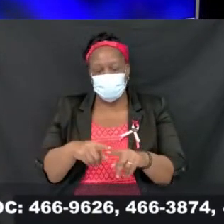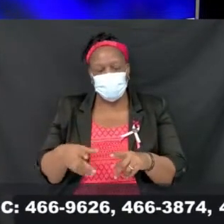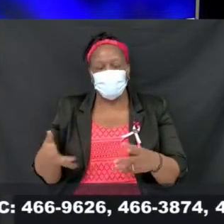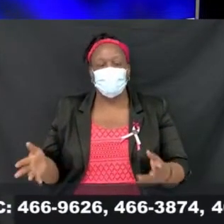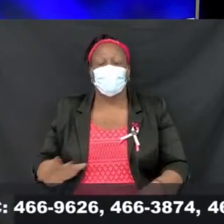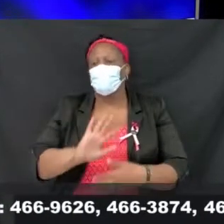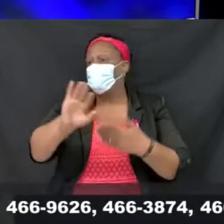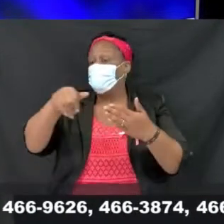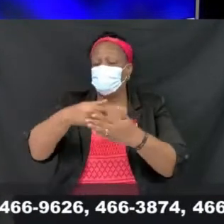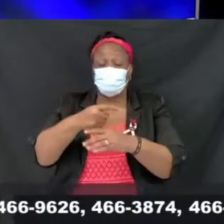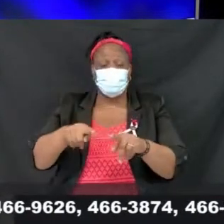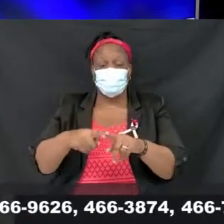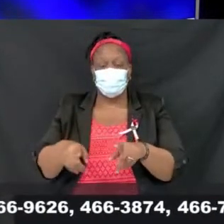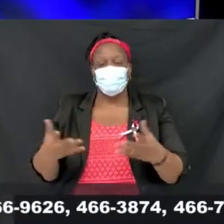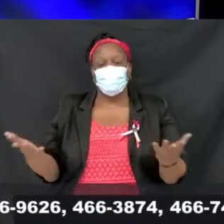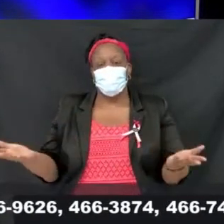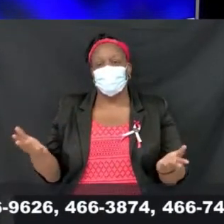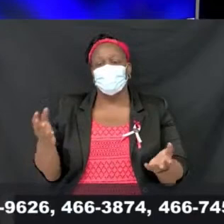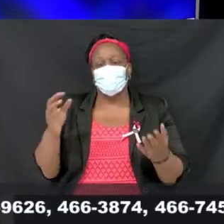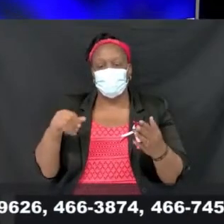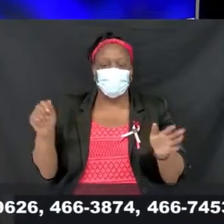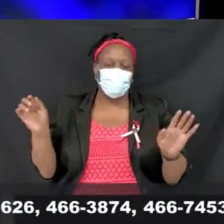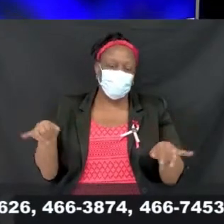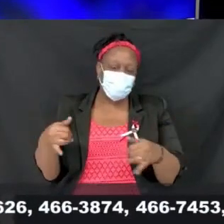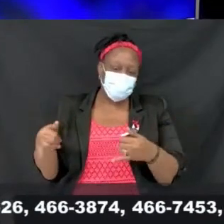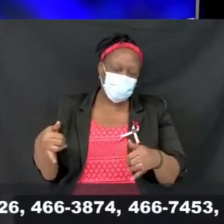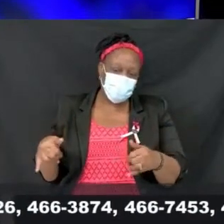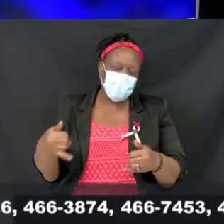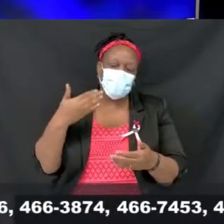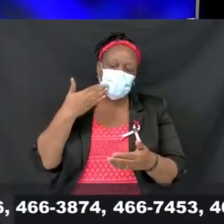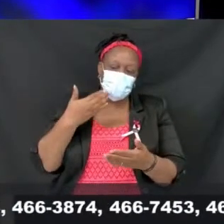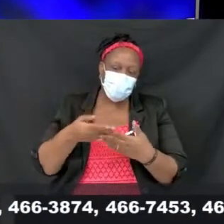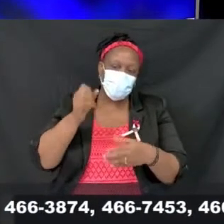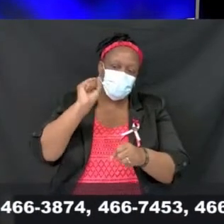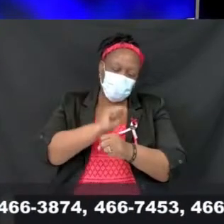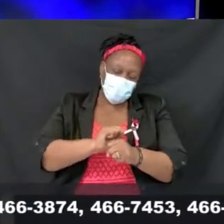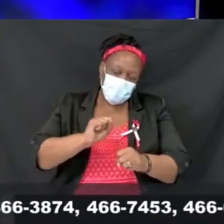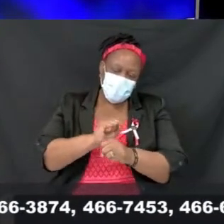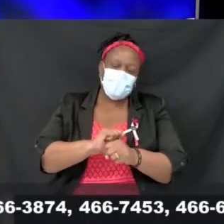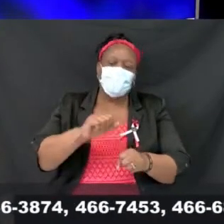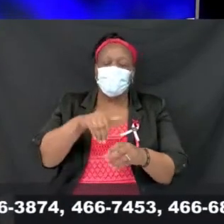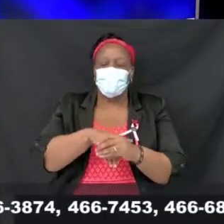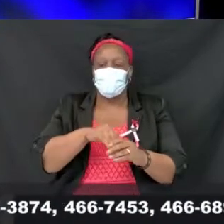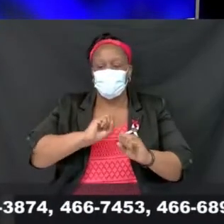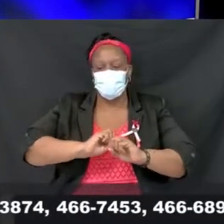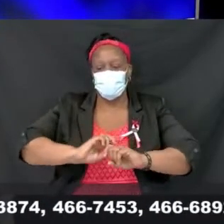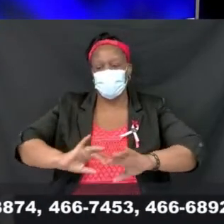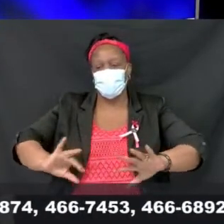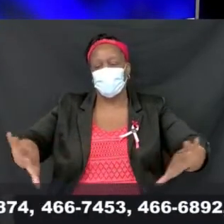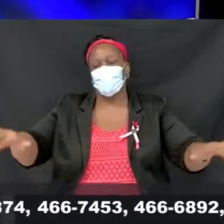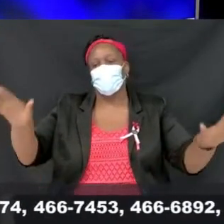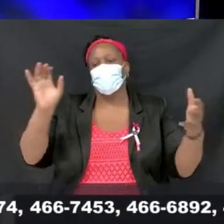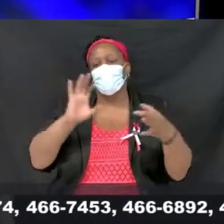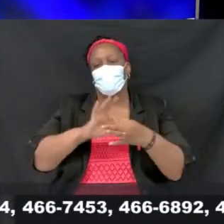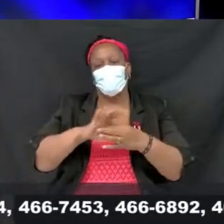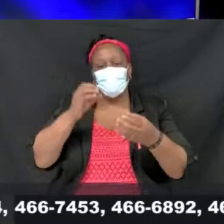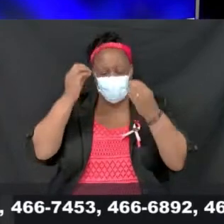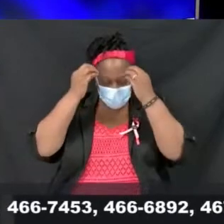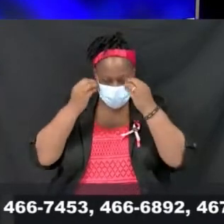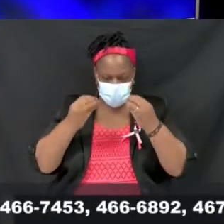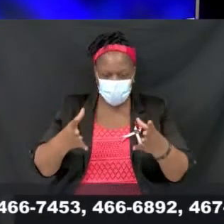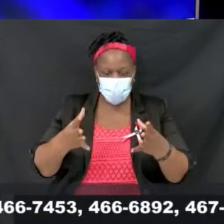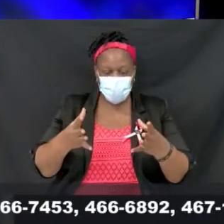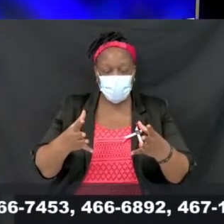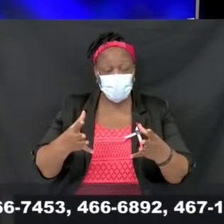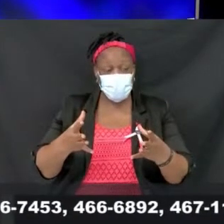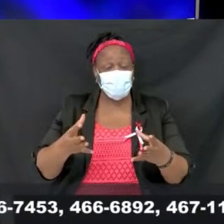media houses who continue to play an important role in the dissemination of information that is